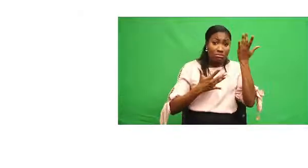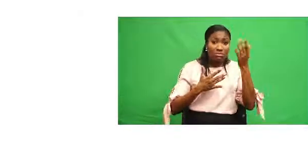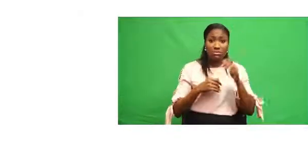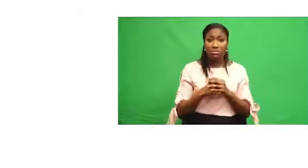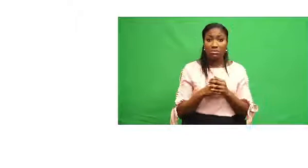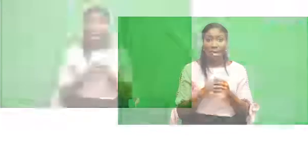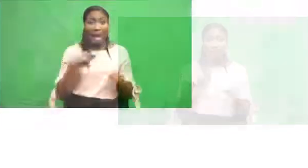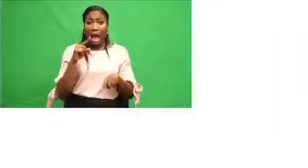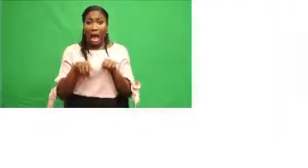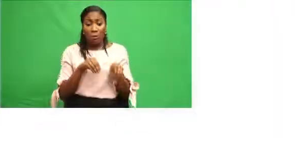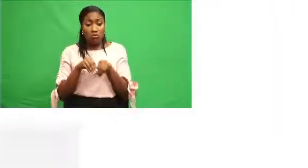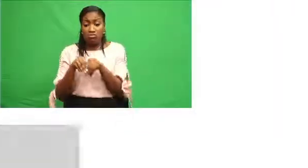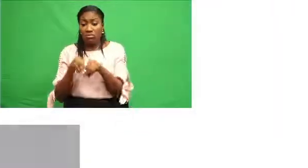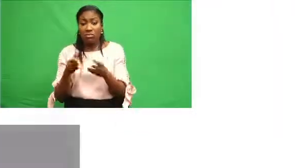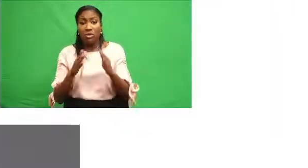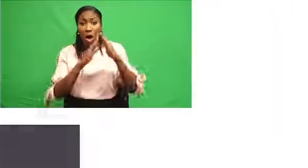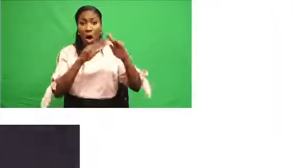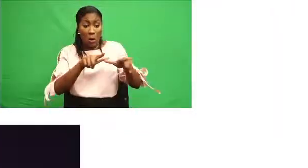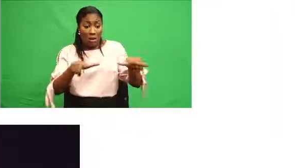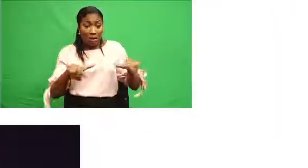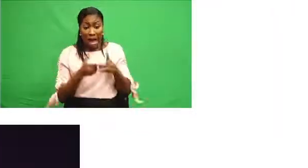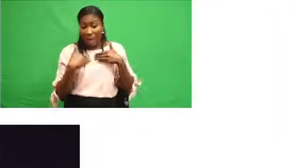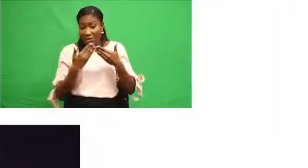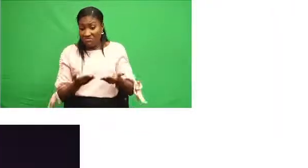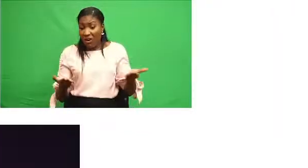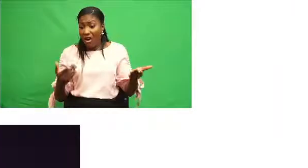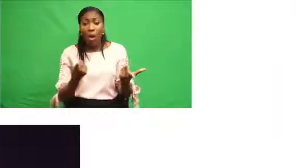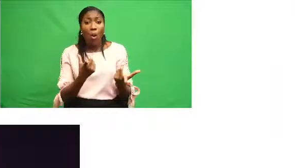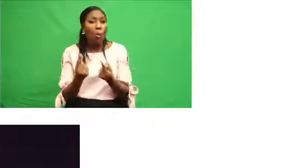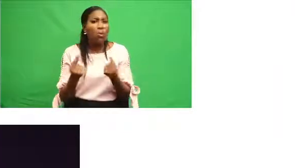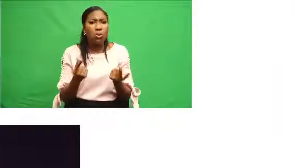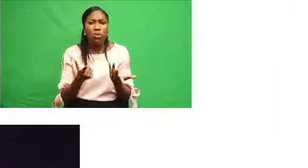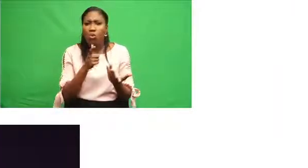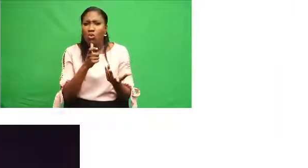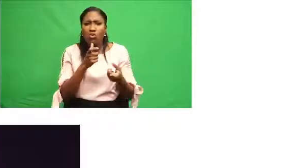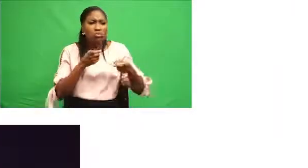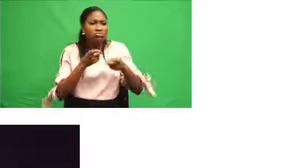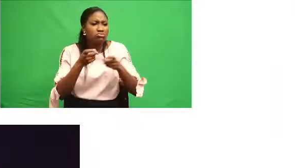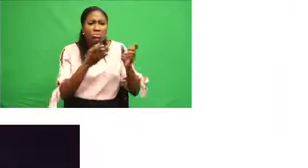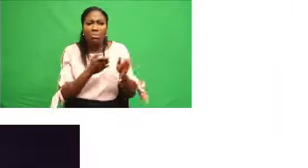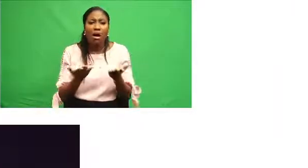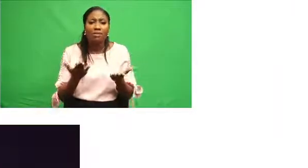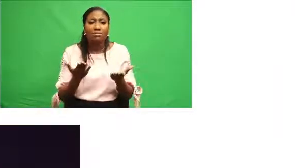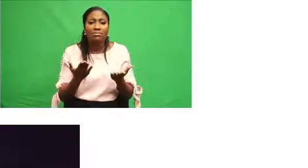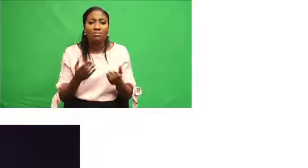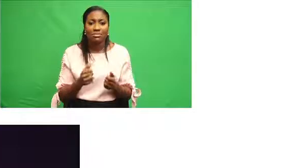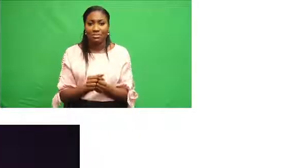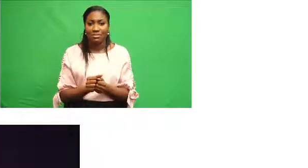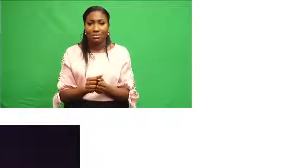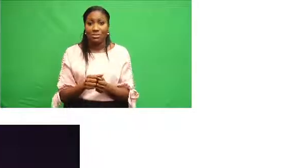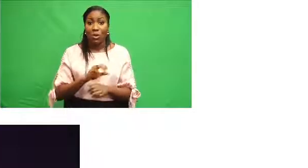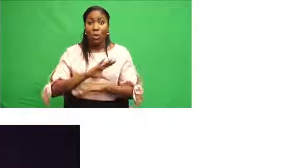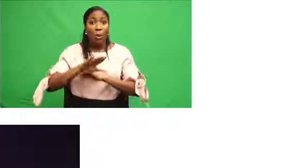Most of us spend our whole lives trying to acquire stuff,